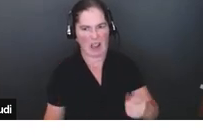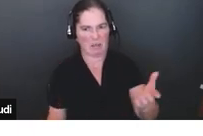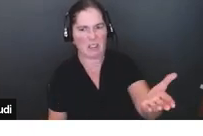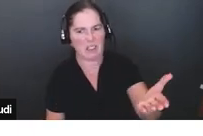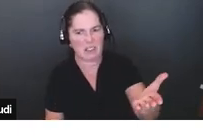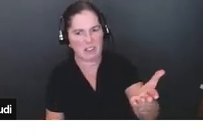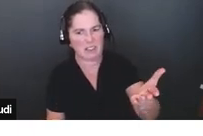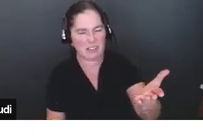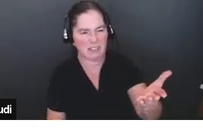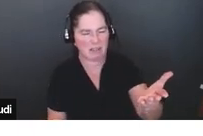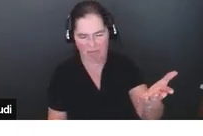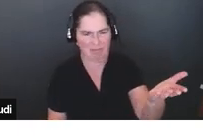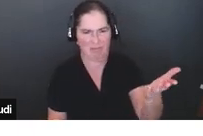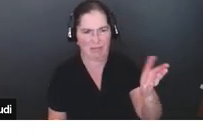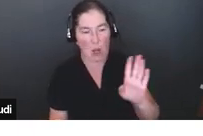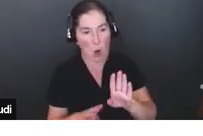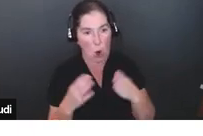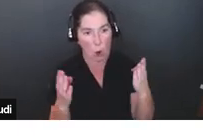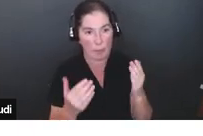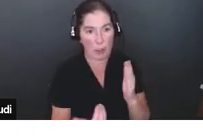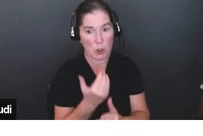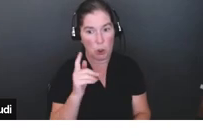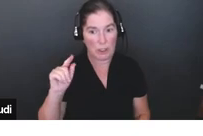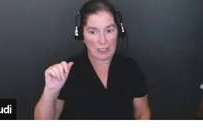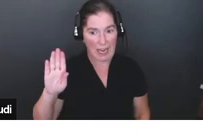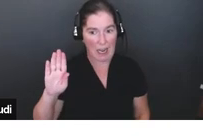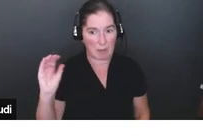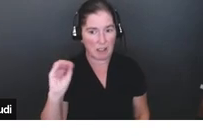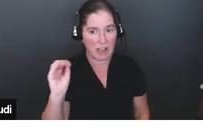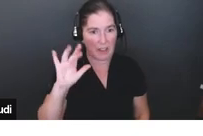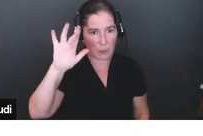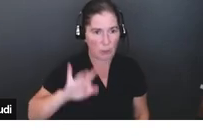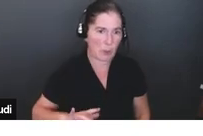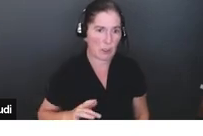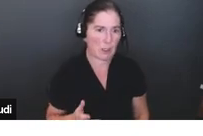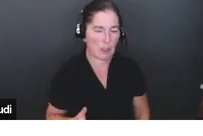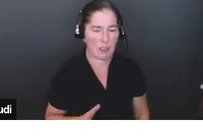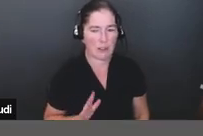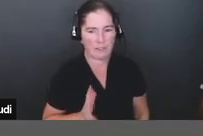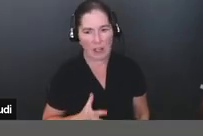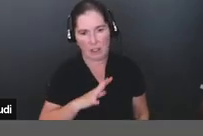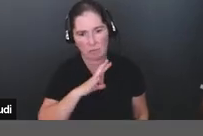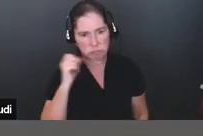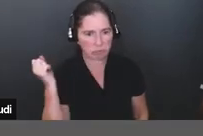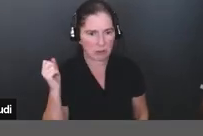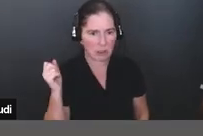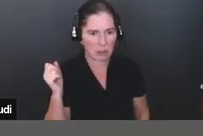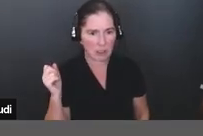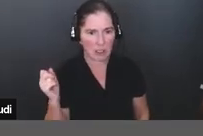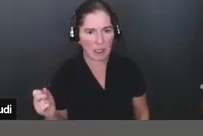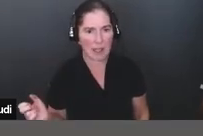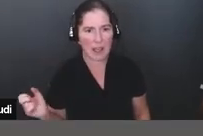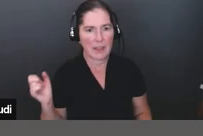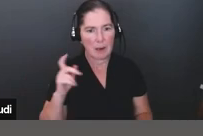I'm like, what happened? It opened a new tab and nothing happened, it looked like. So I'm like, oh, I'll close it. And then I came back to my